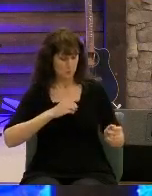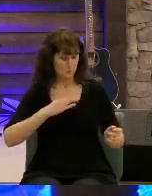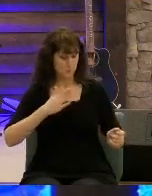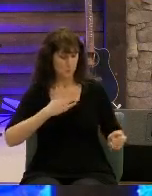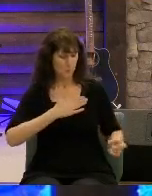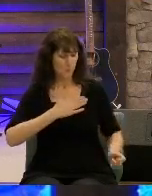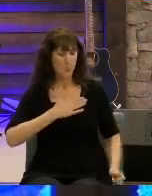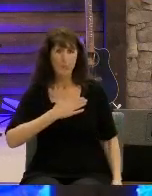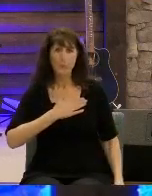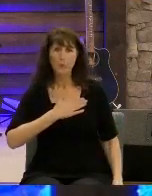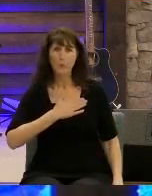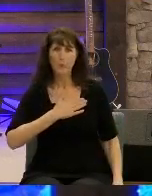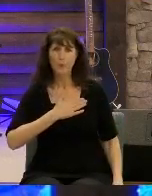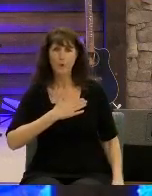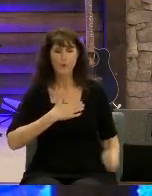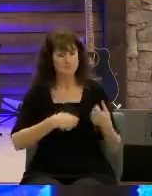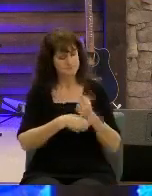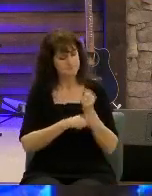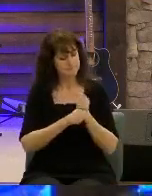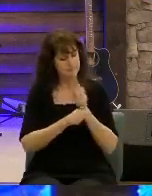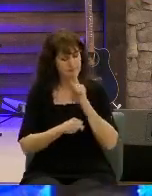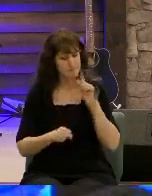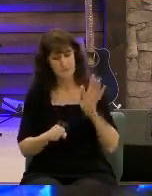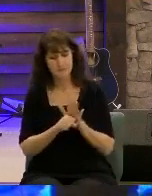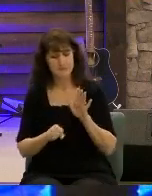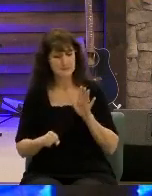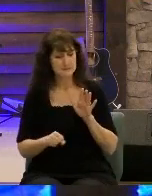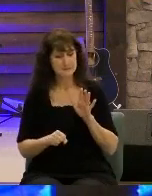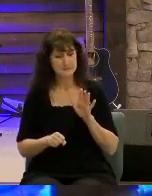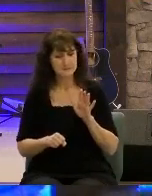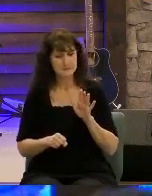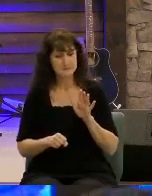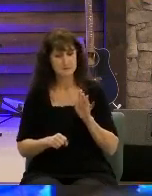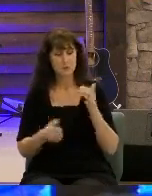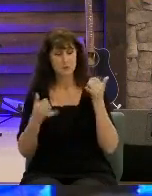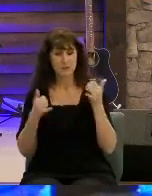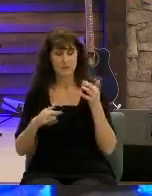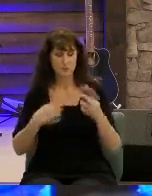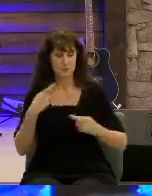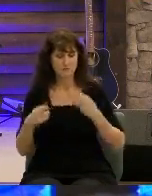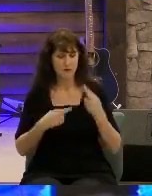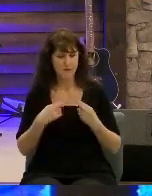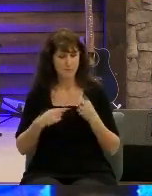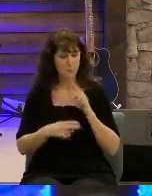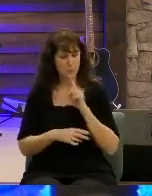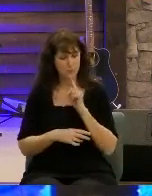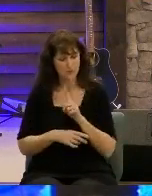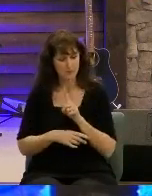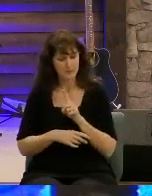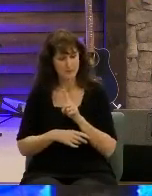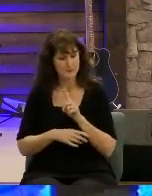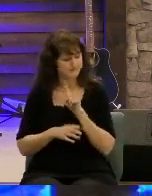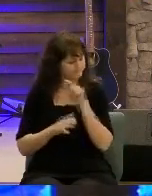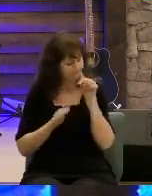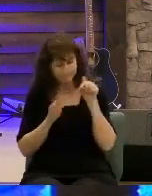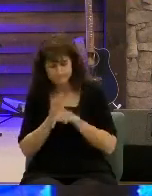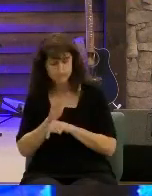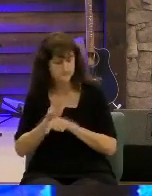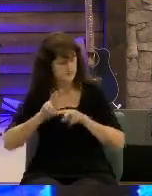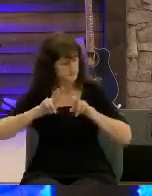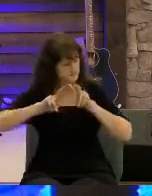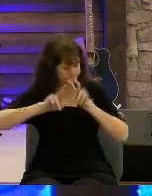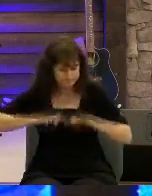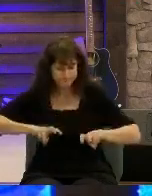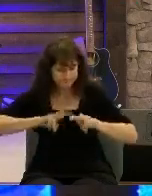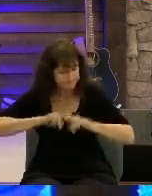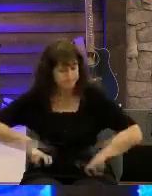and you're going to make a commitment to this revival of just really digging in to the truth of what's